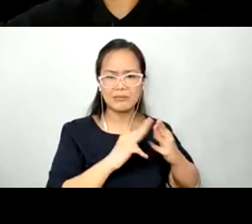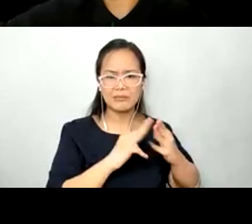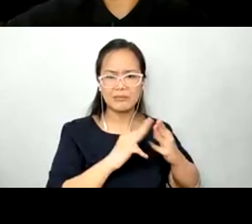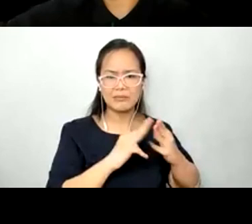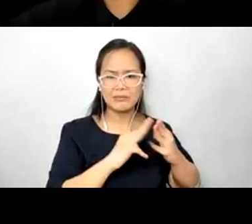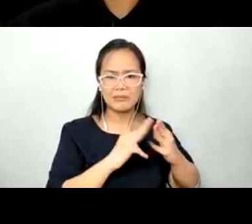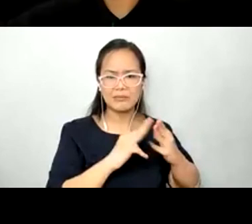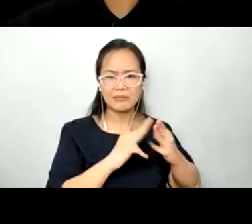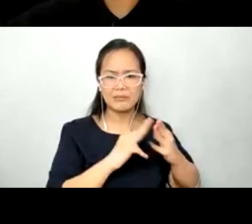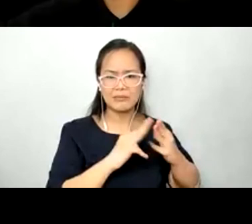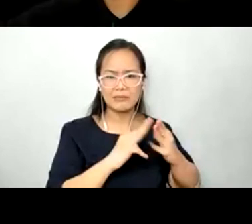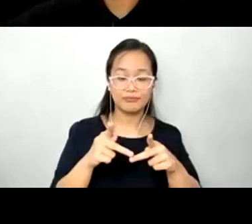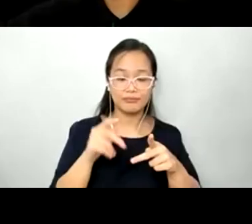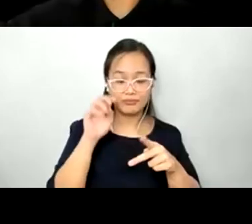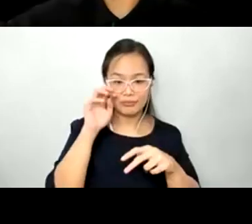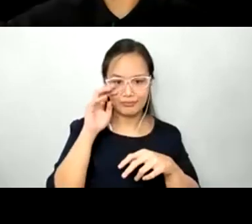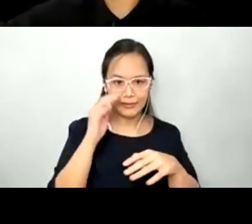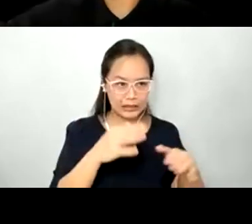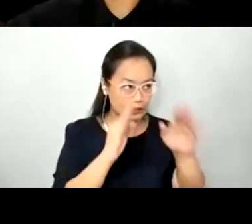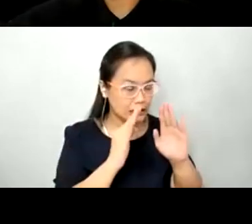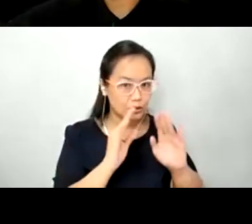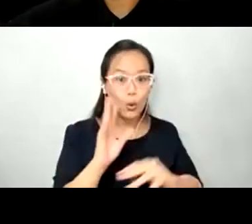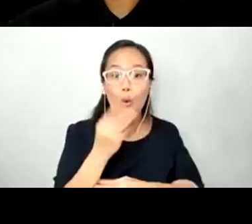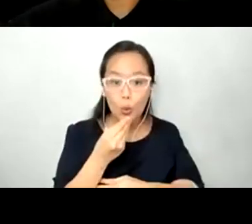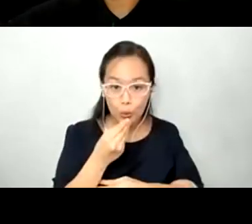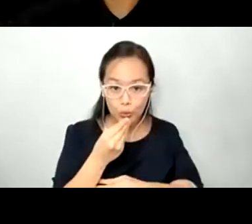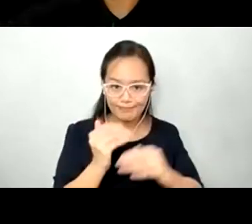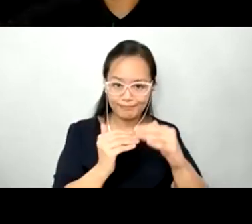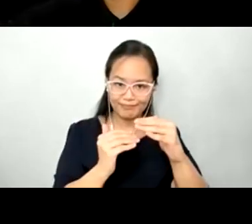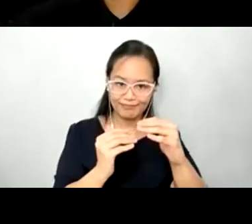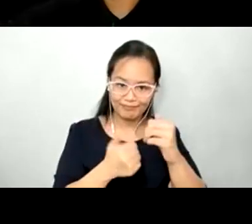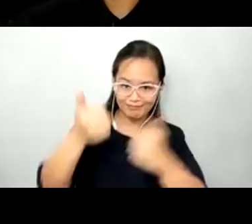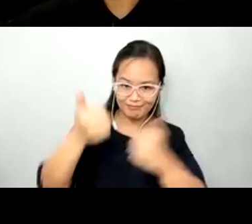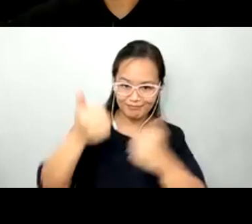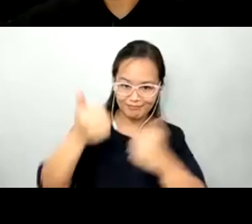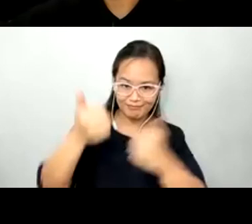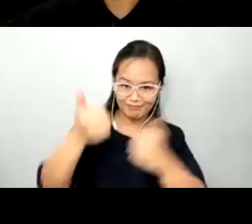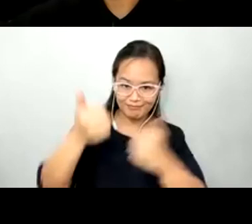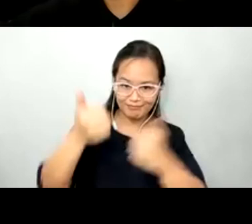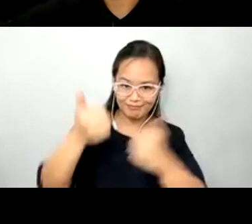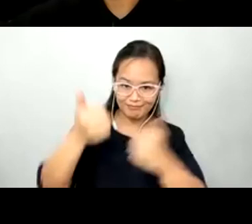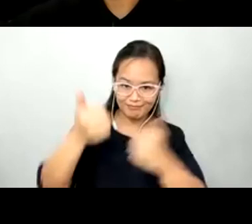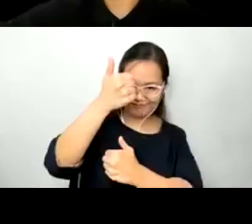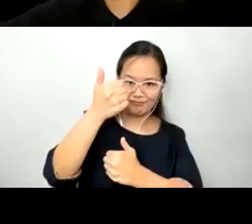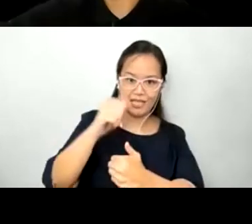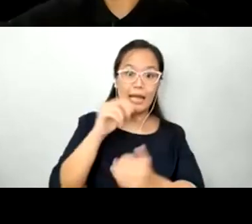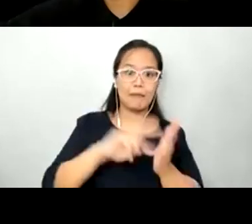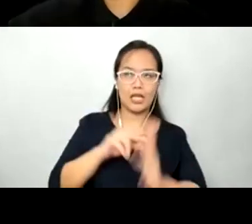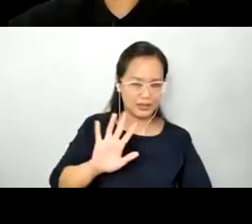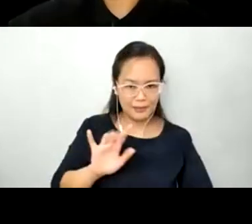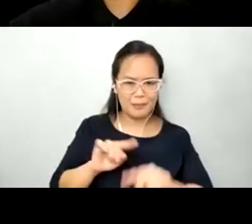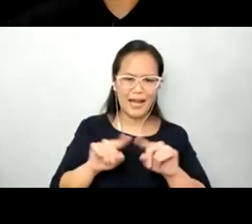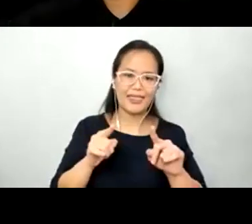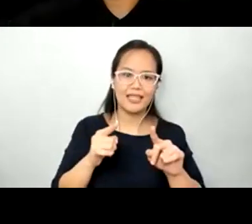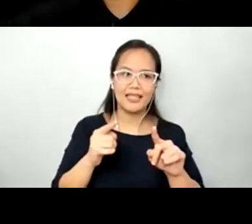to the one higher. Pero hindi naman isumbong, hindi ganyan. But